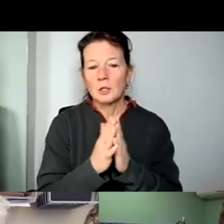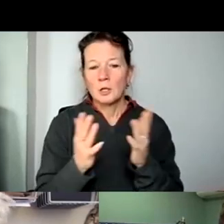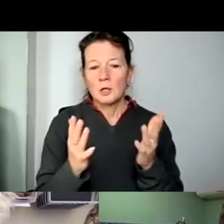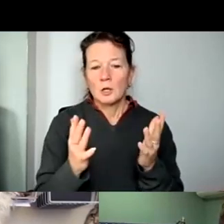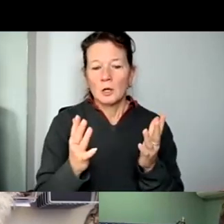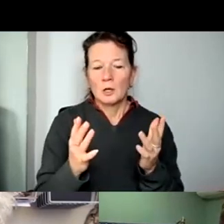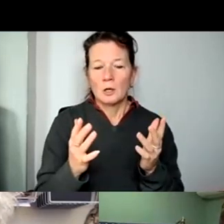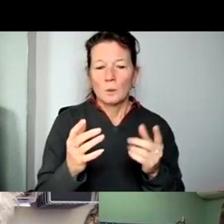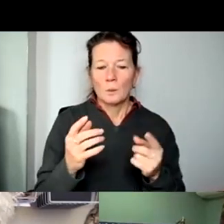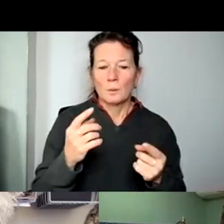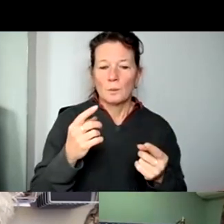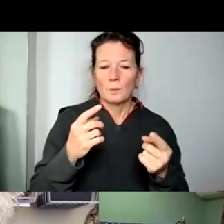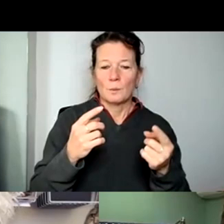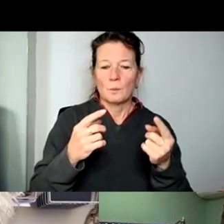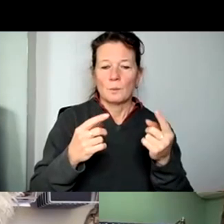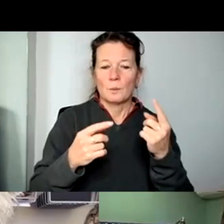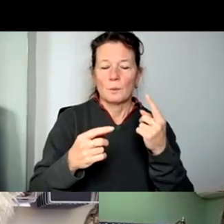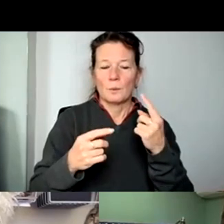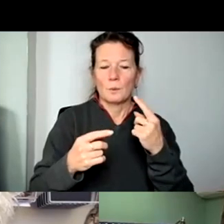Circling back to